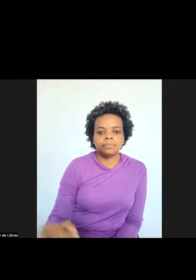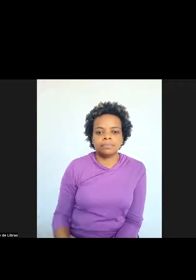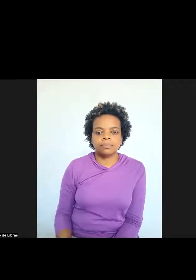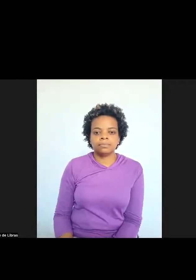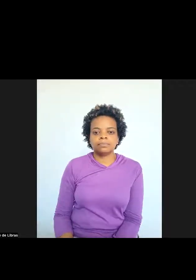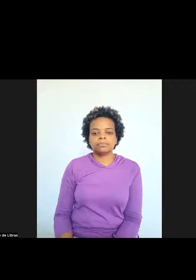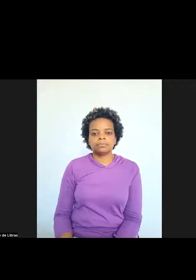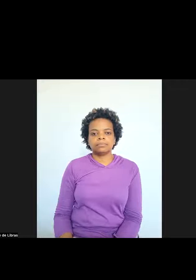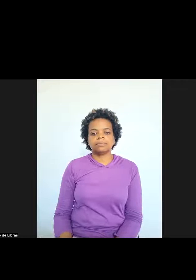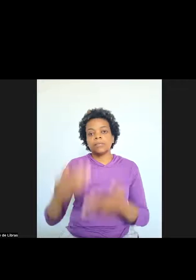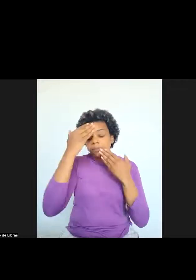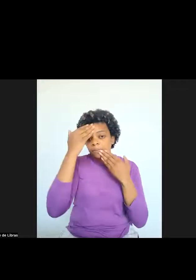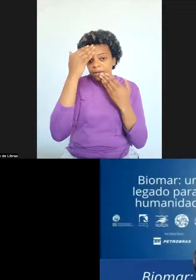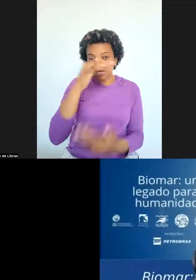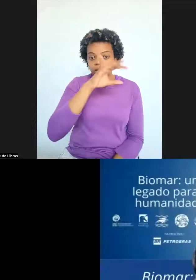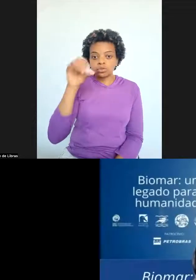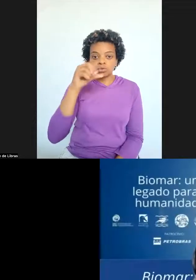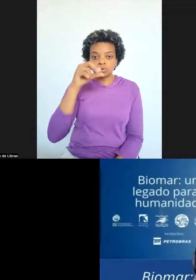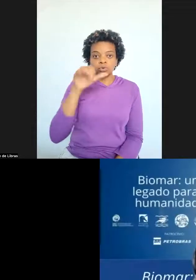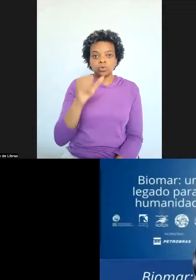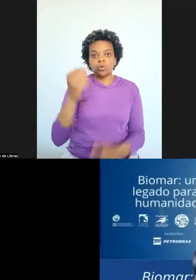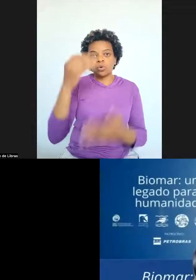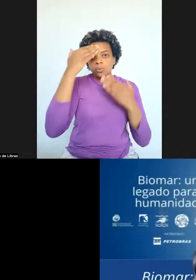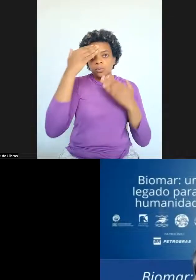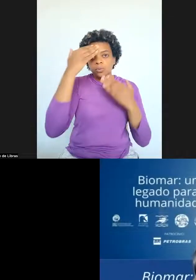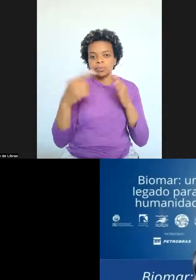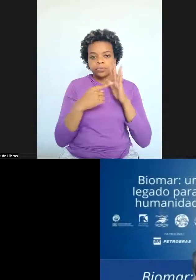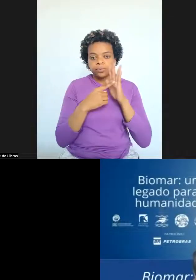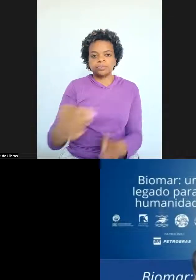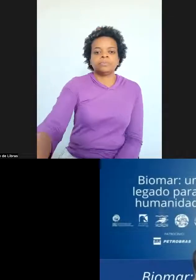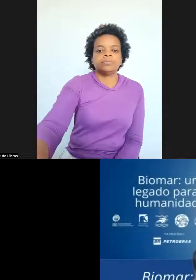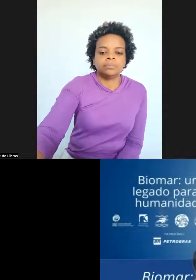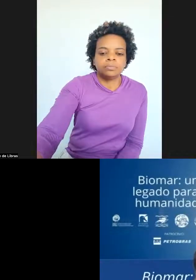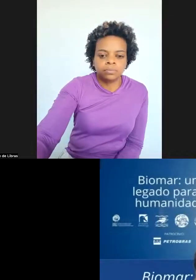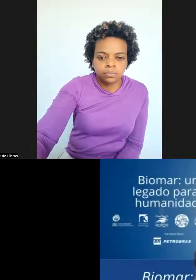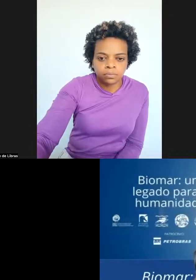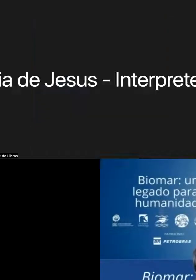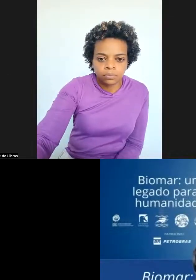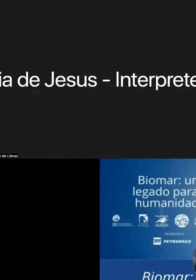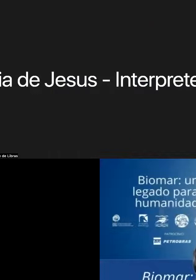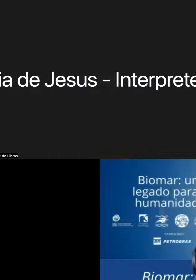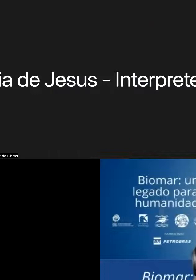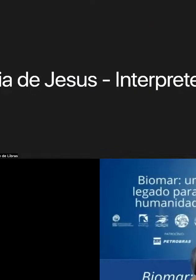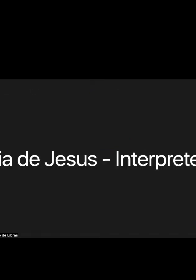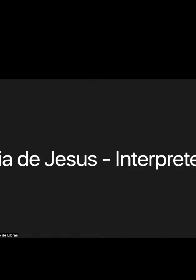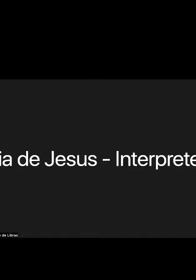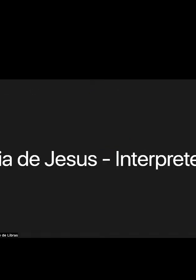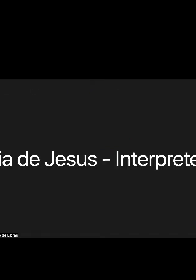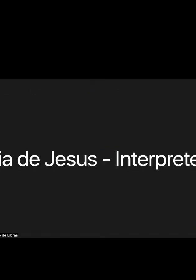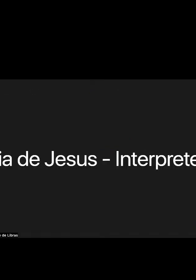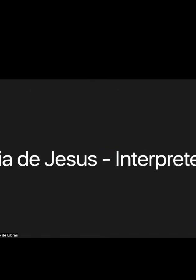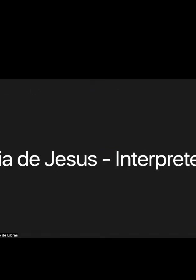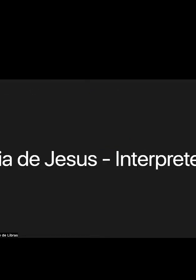Obrigada, Jonas. Obrigada Thank you, pela. Lizzie. Thank you, Jonas, for your presentation of this socioeconomic axis.